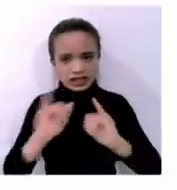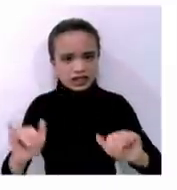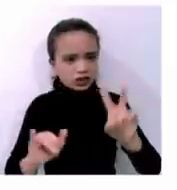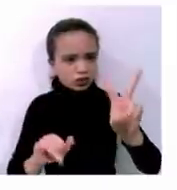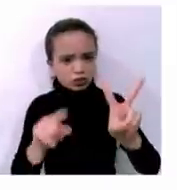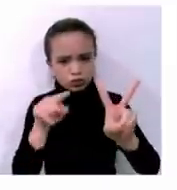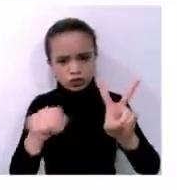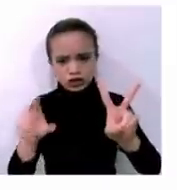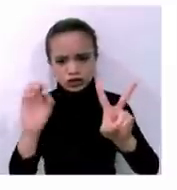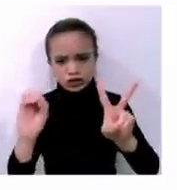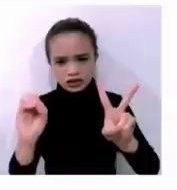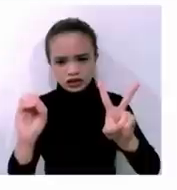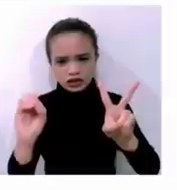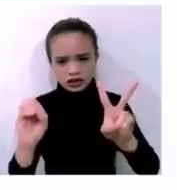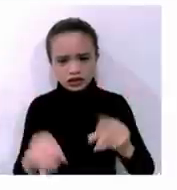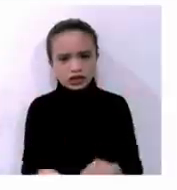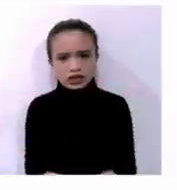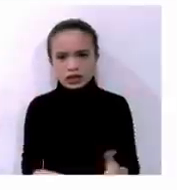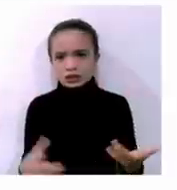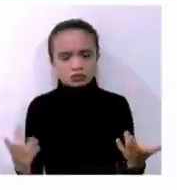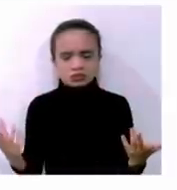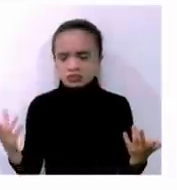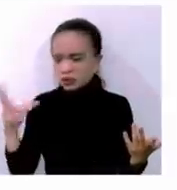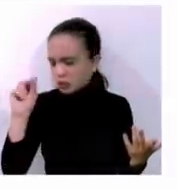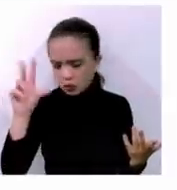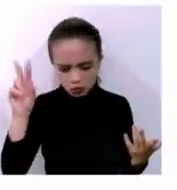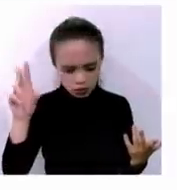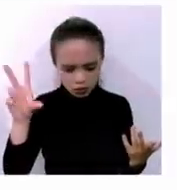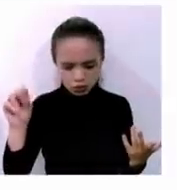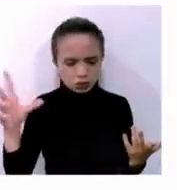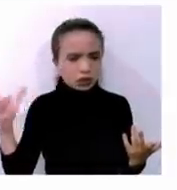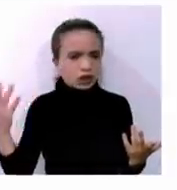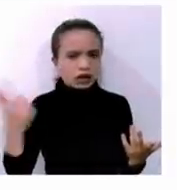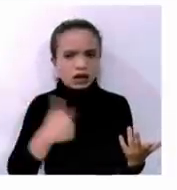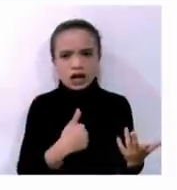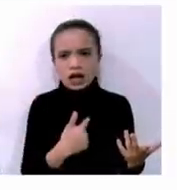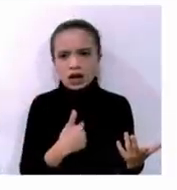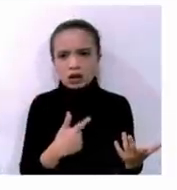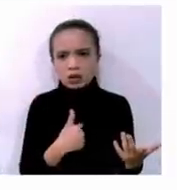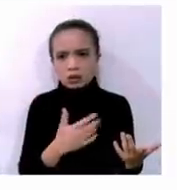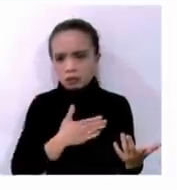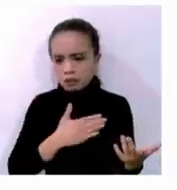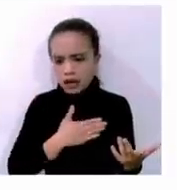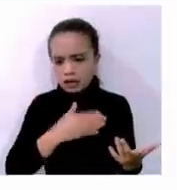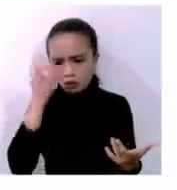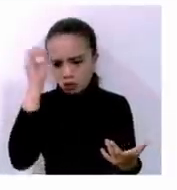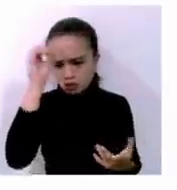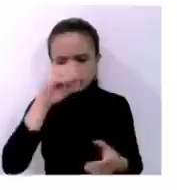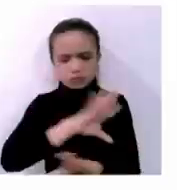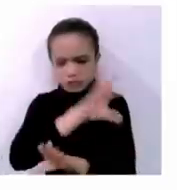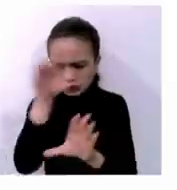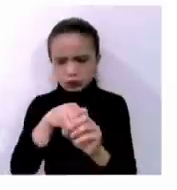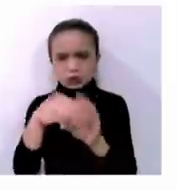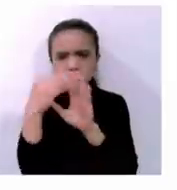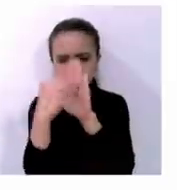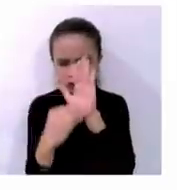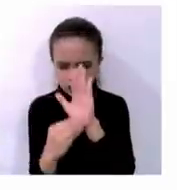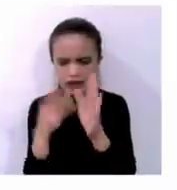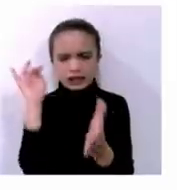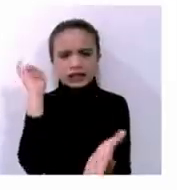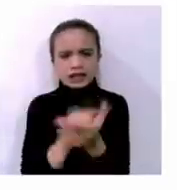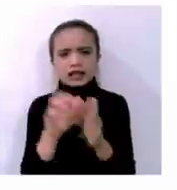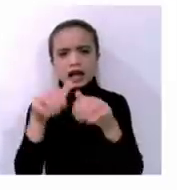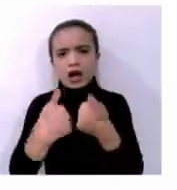if you were still there, so, it's going to be 2-1. My dissenting opinion would be part of the records. That's how it